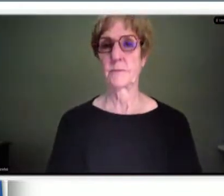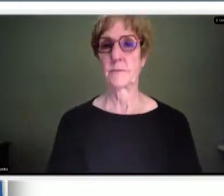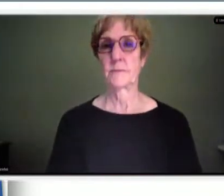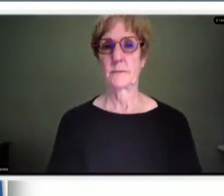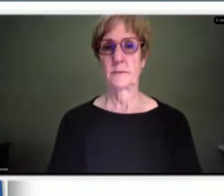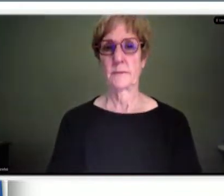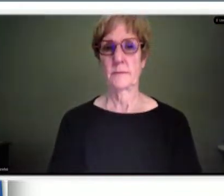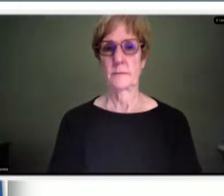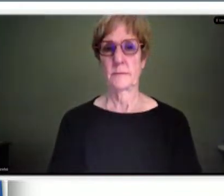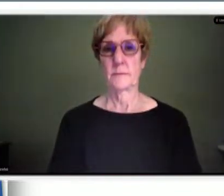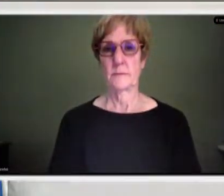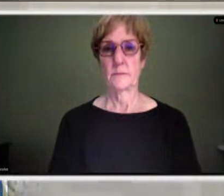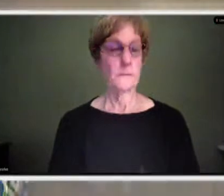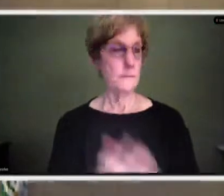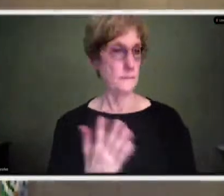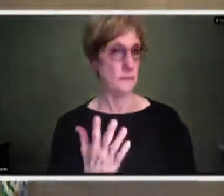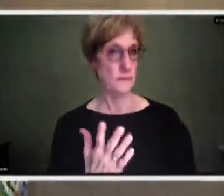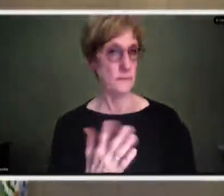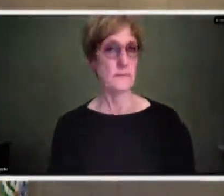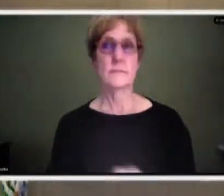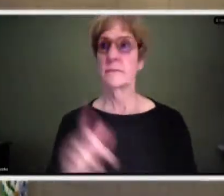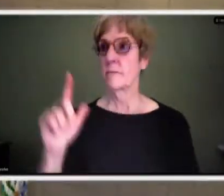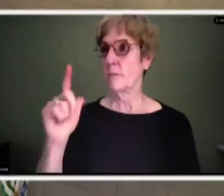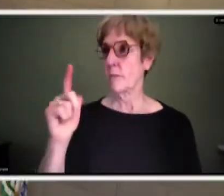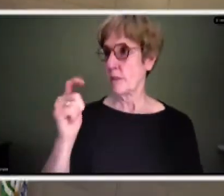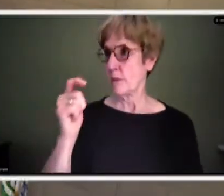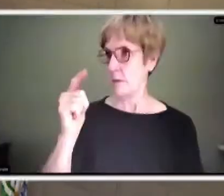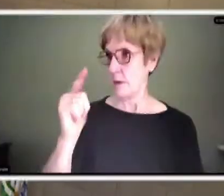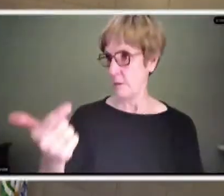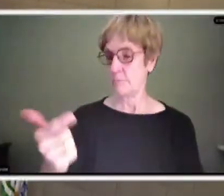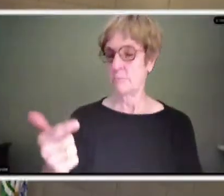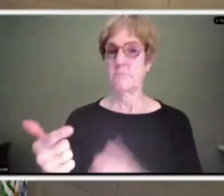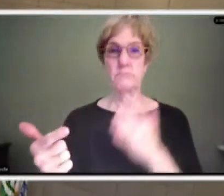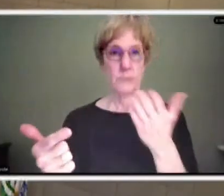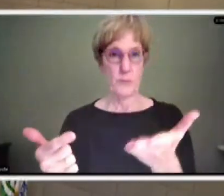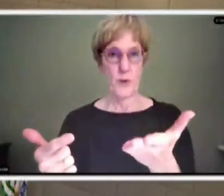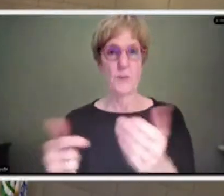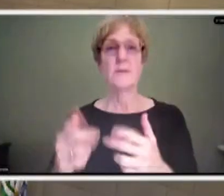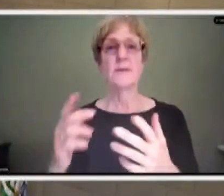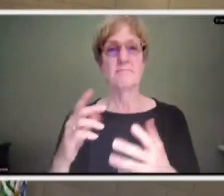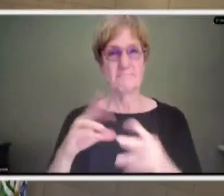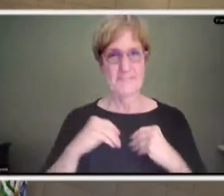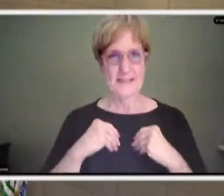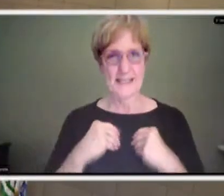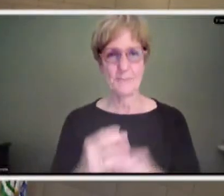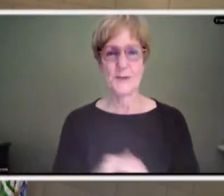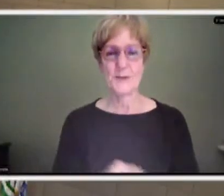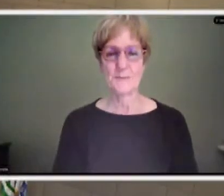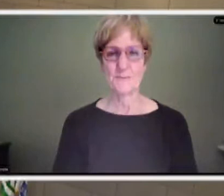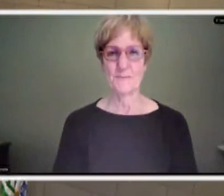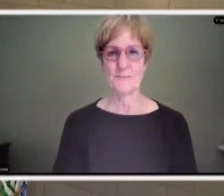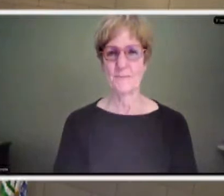Move to close. Second? No, go ahead. It's okay.